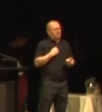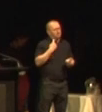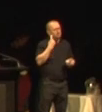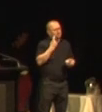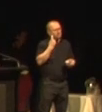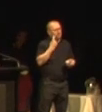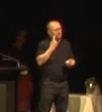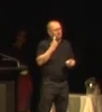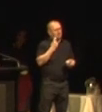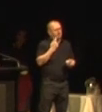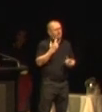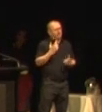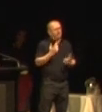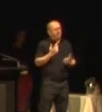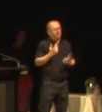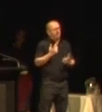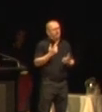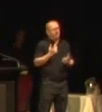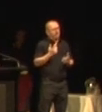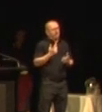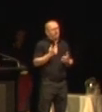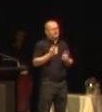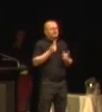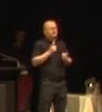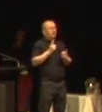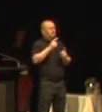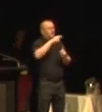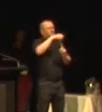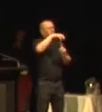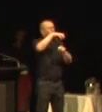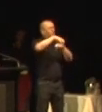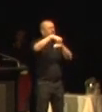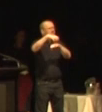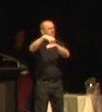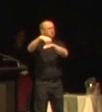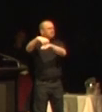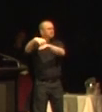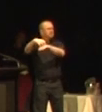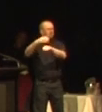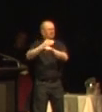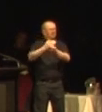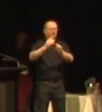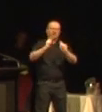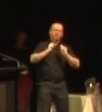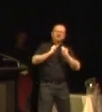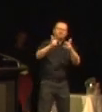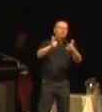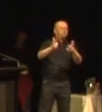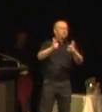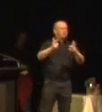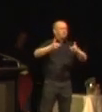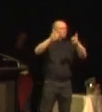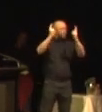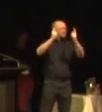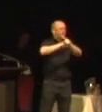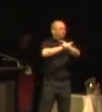responsibility from the, you know, bodies and organizations that are technically in charge. Yeah. To take the Harkin